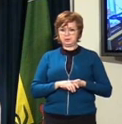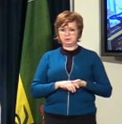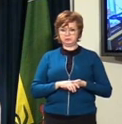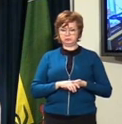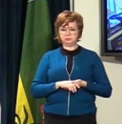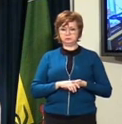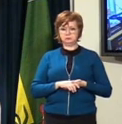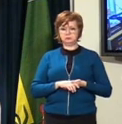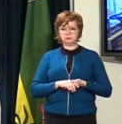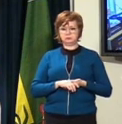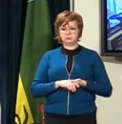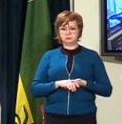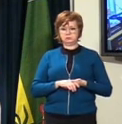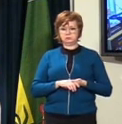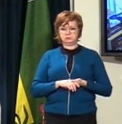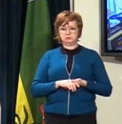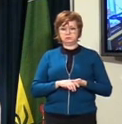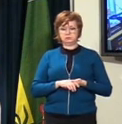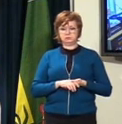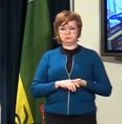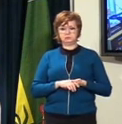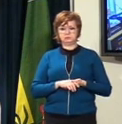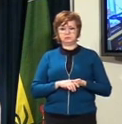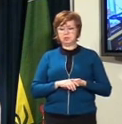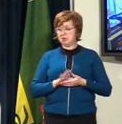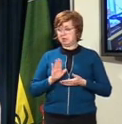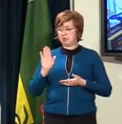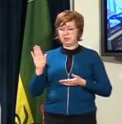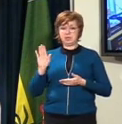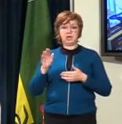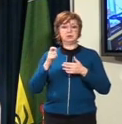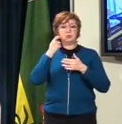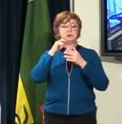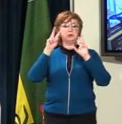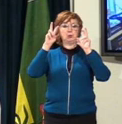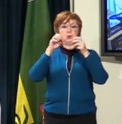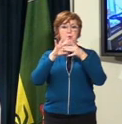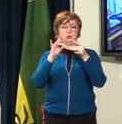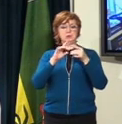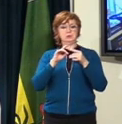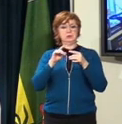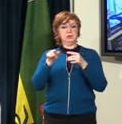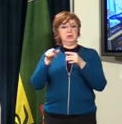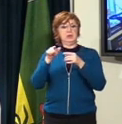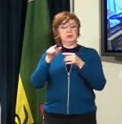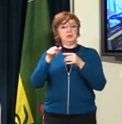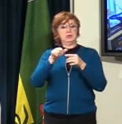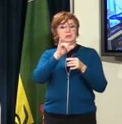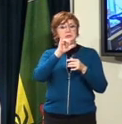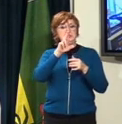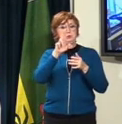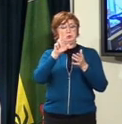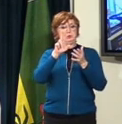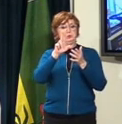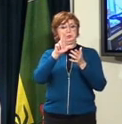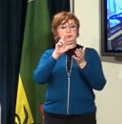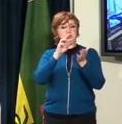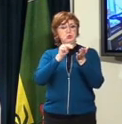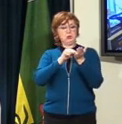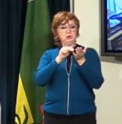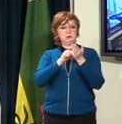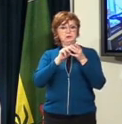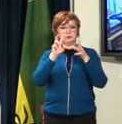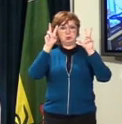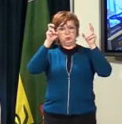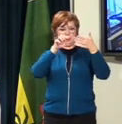nursing colleagues' words. They're heartfelt. It's a lot. And that's why it's just so important that people think about that.